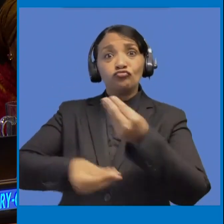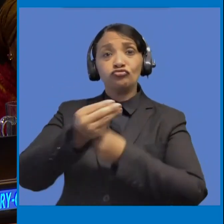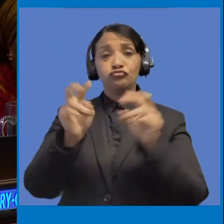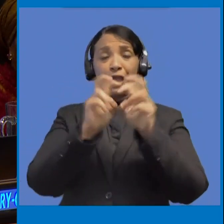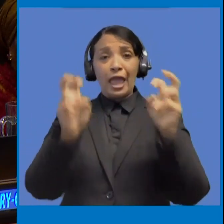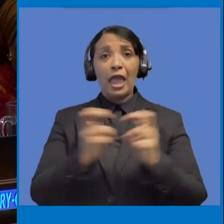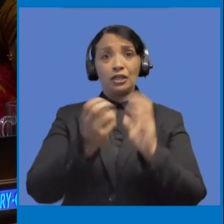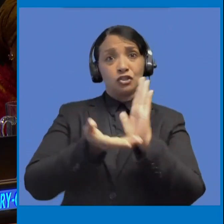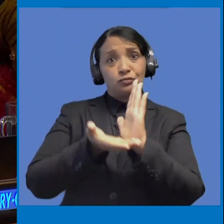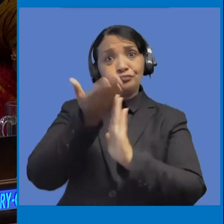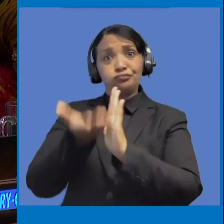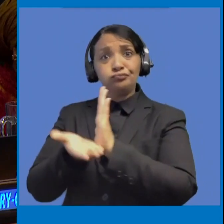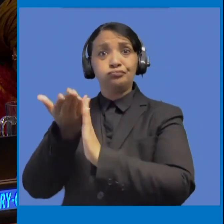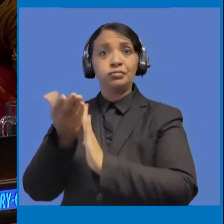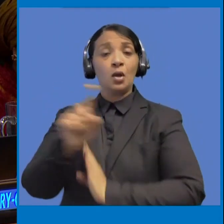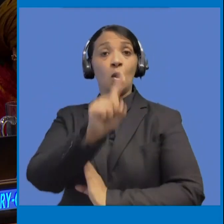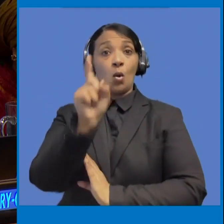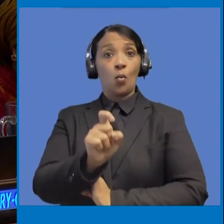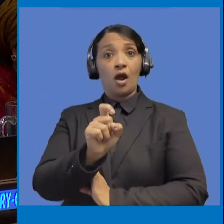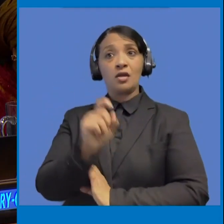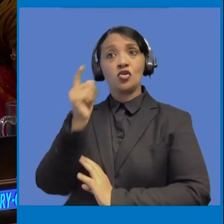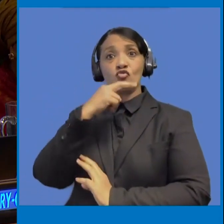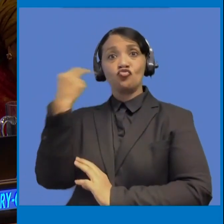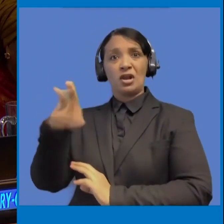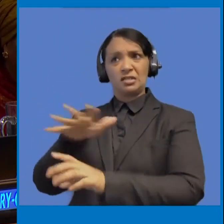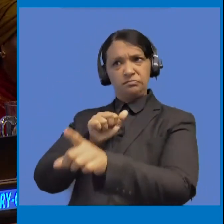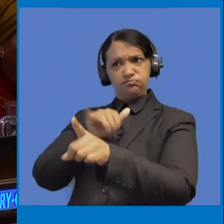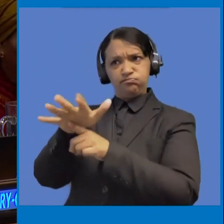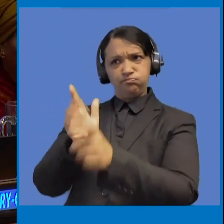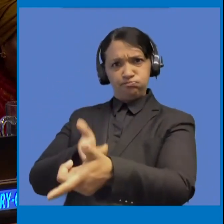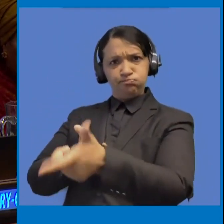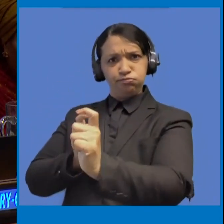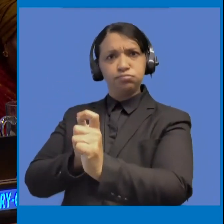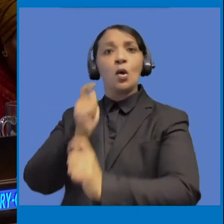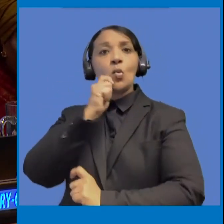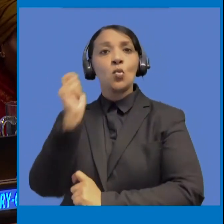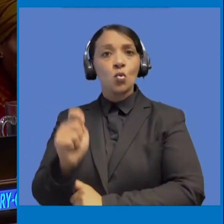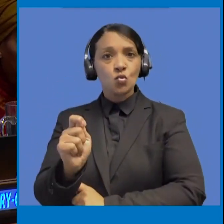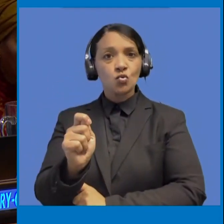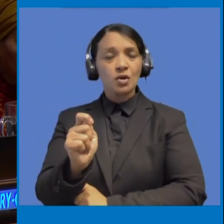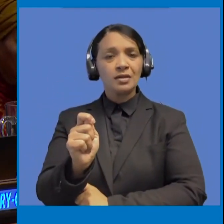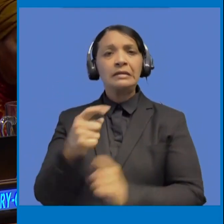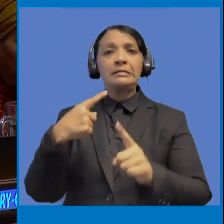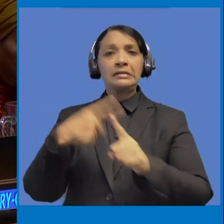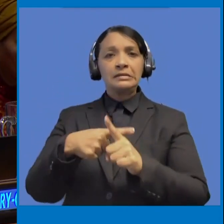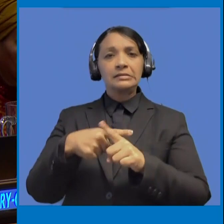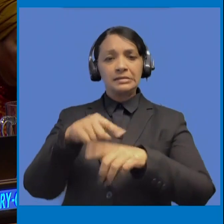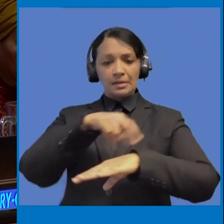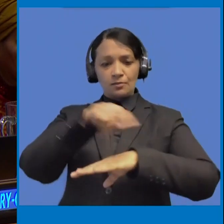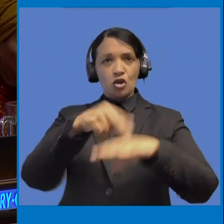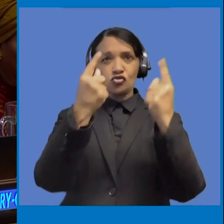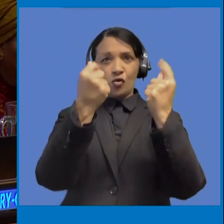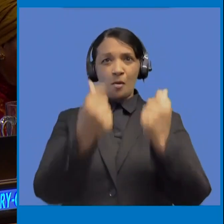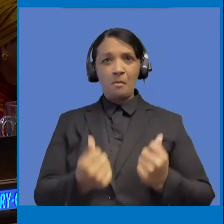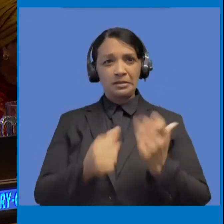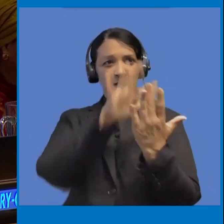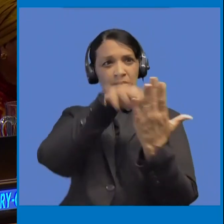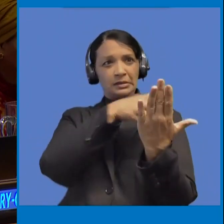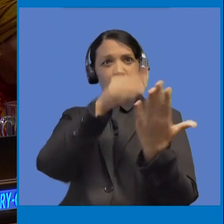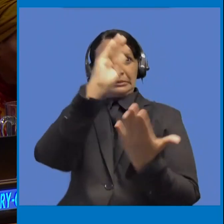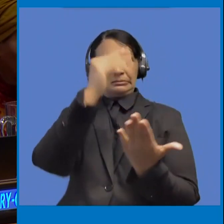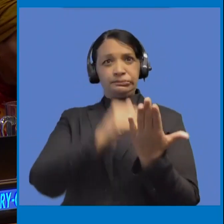the Russian invasion of the Ukraine, have strained both national and household budgets, exacerbating poverty, inequalities, and